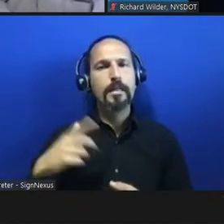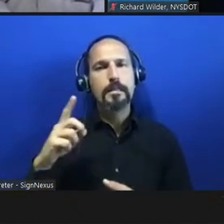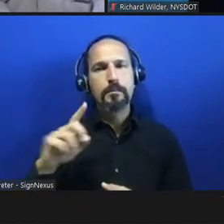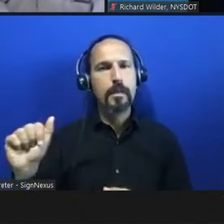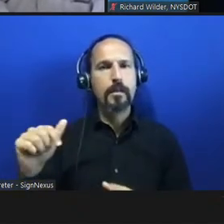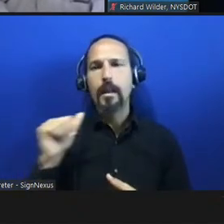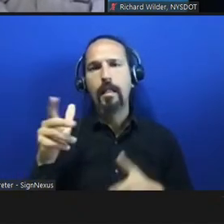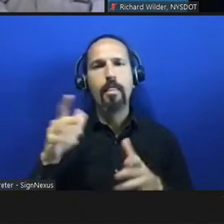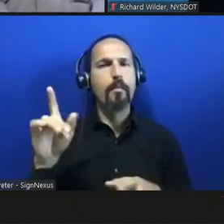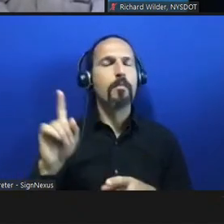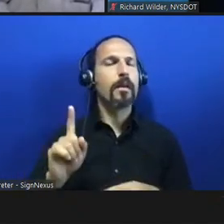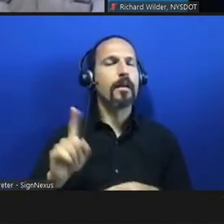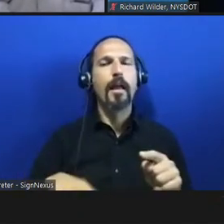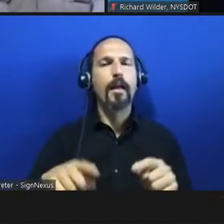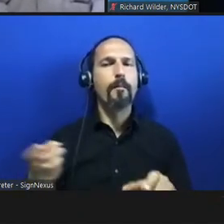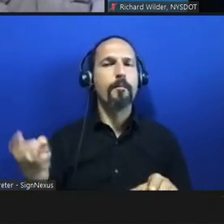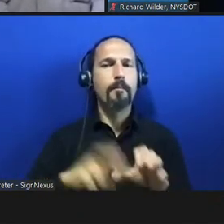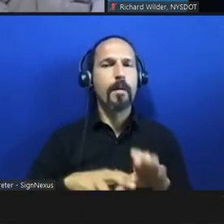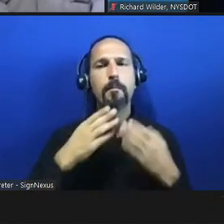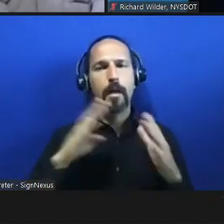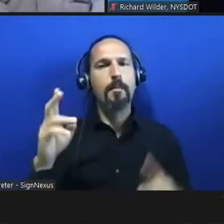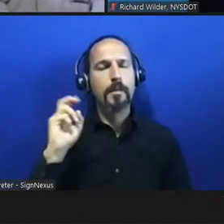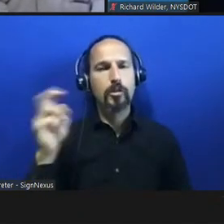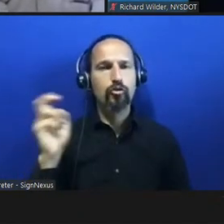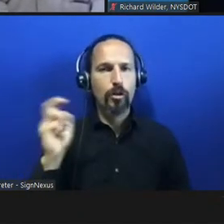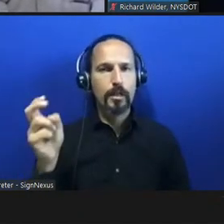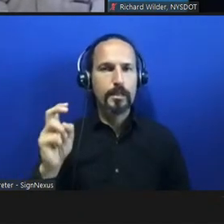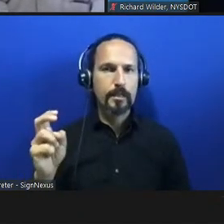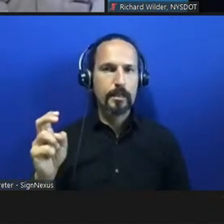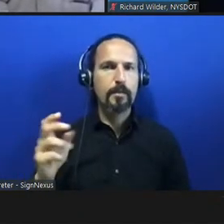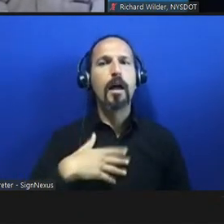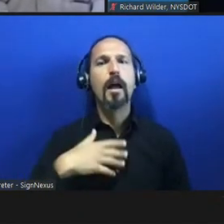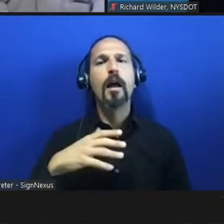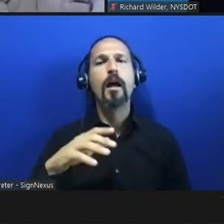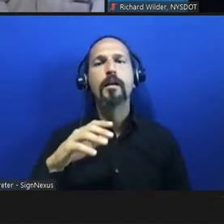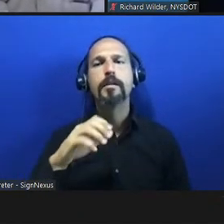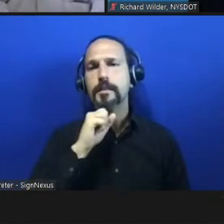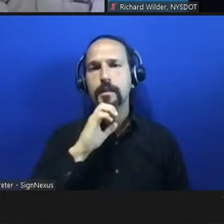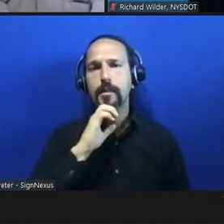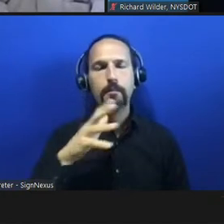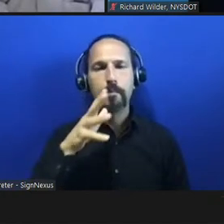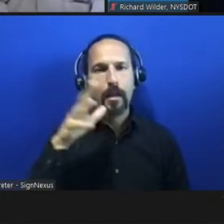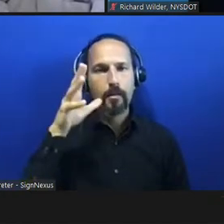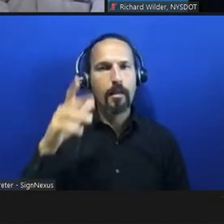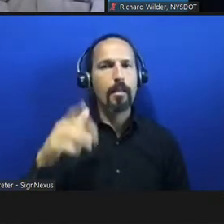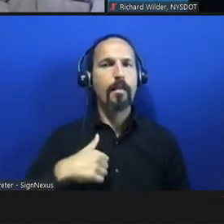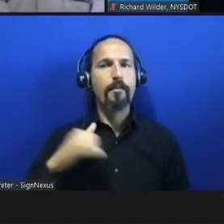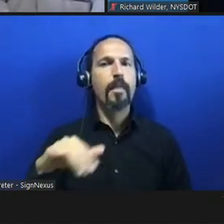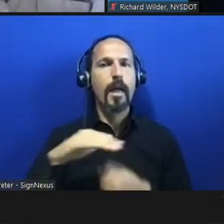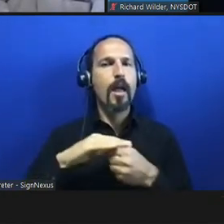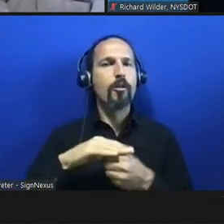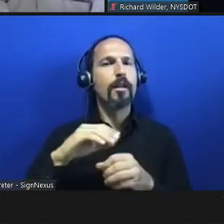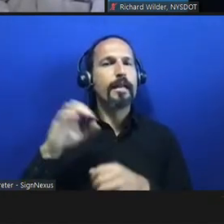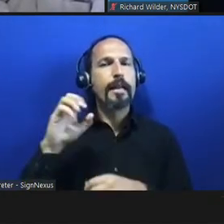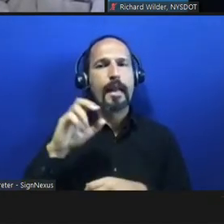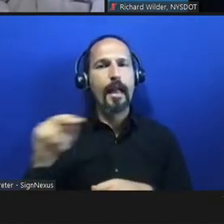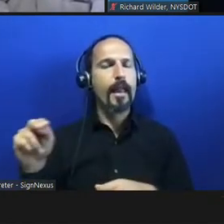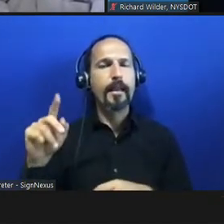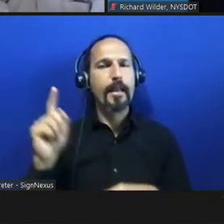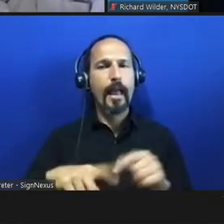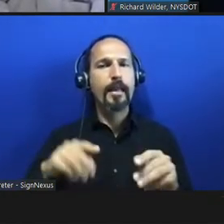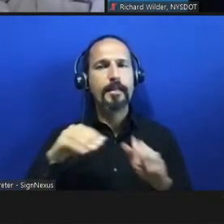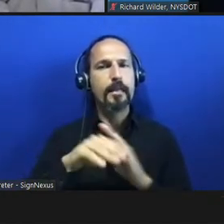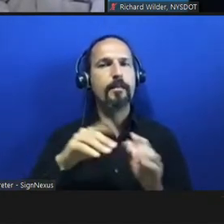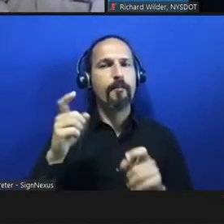does not allow him to take the public to take public transit my elderly parents live in an area of Connecticut that is not accessible